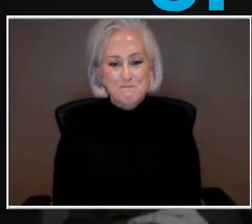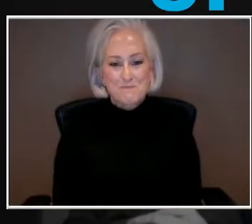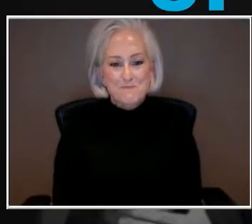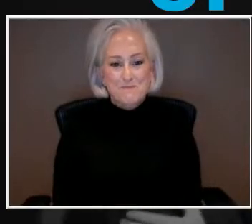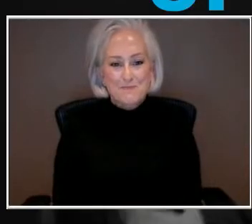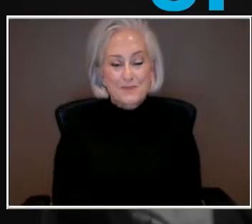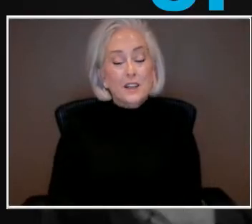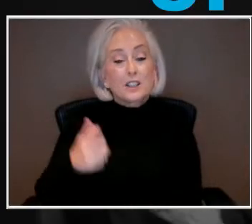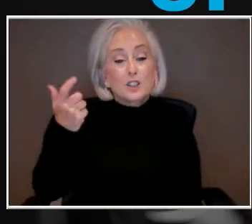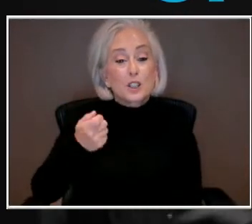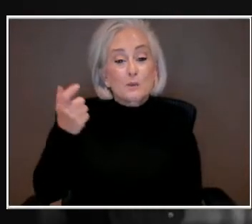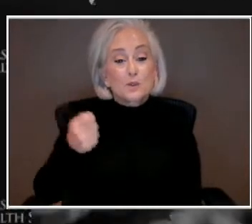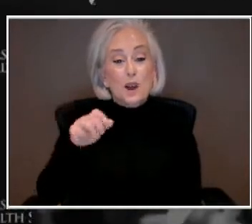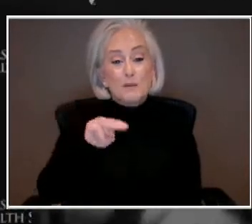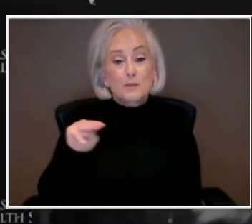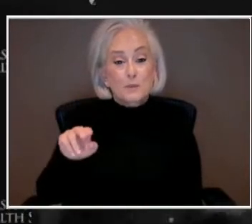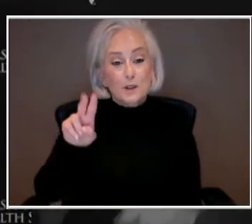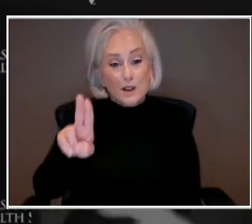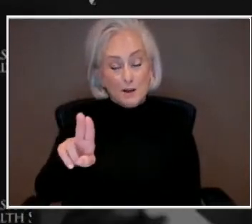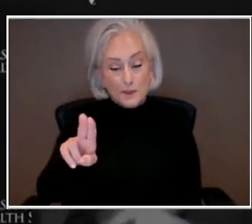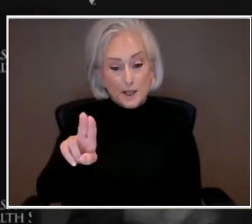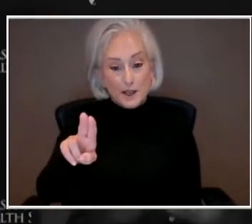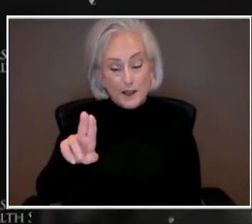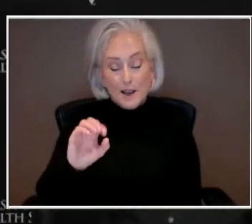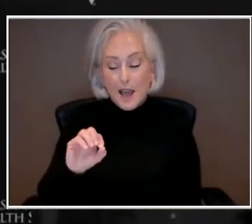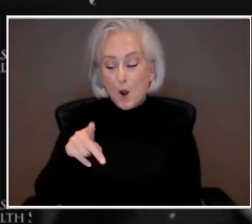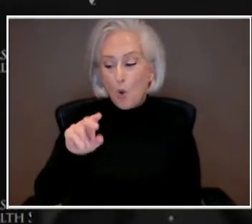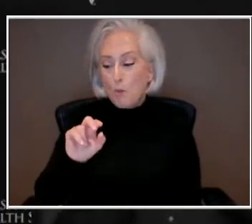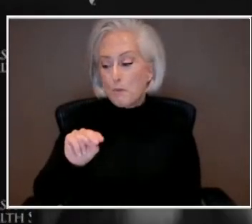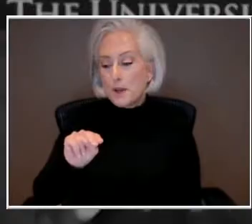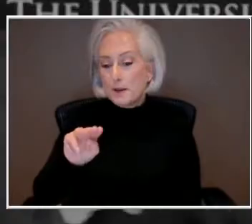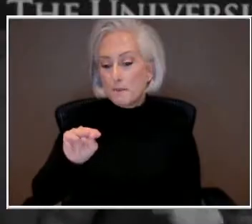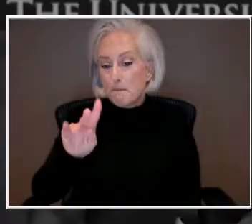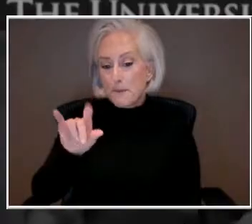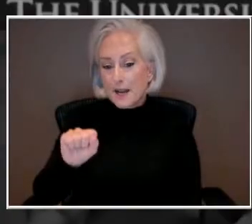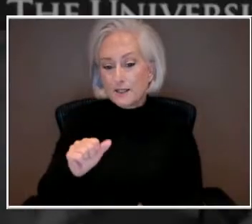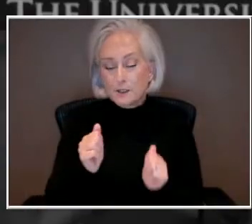Subscribe to our morning medical update and Open Mics with Dr. Stites